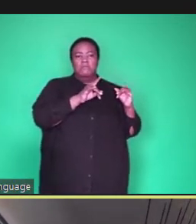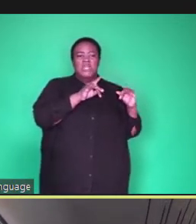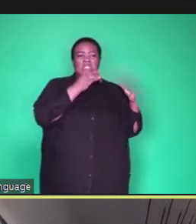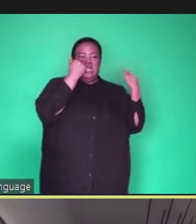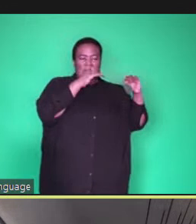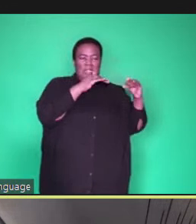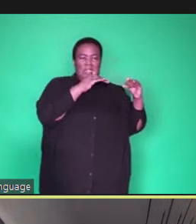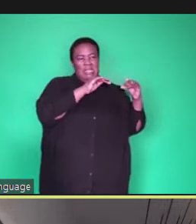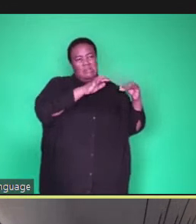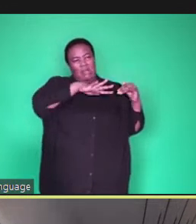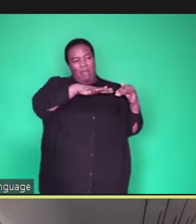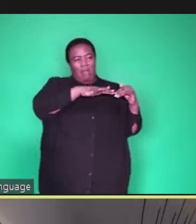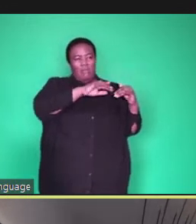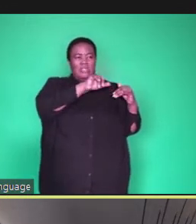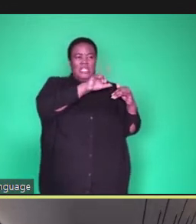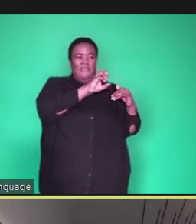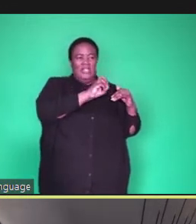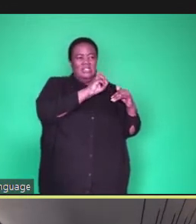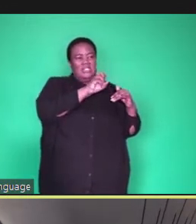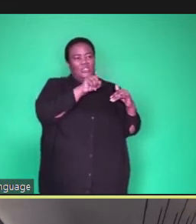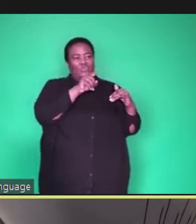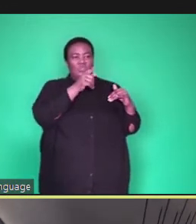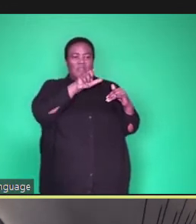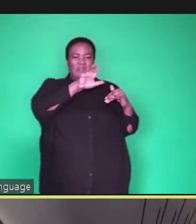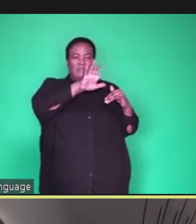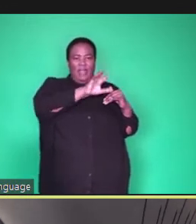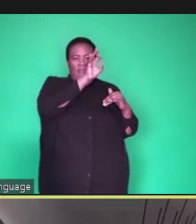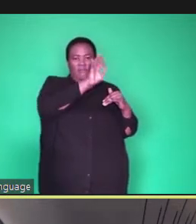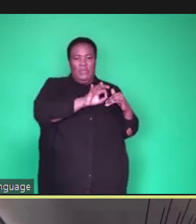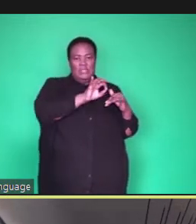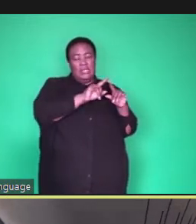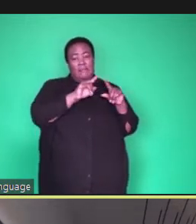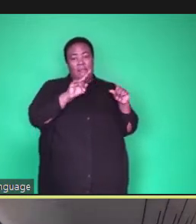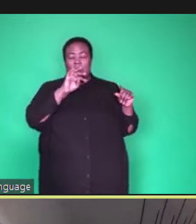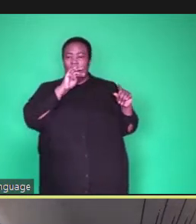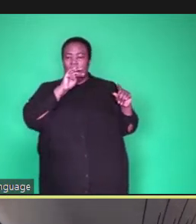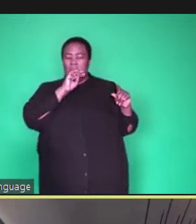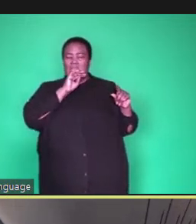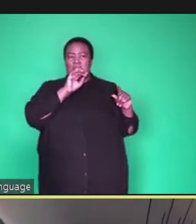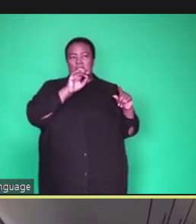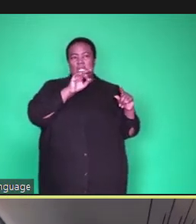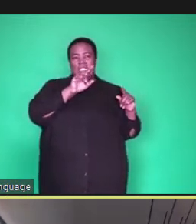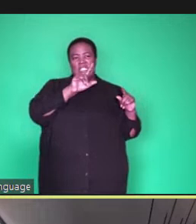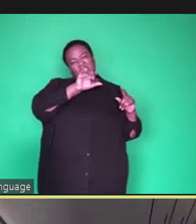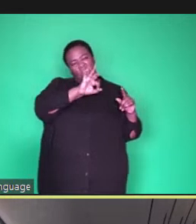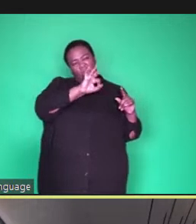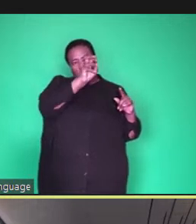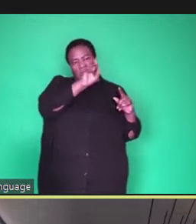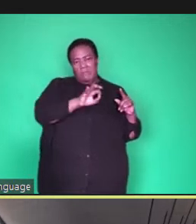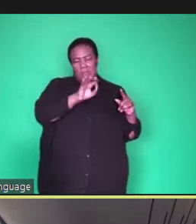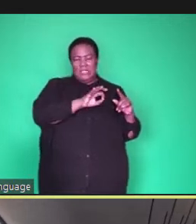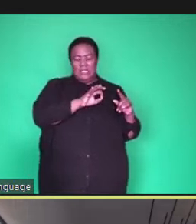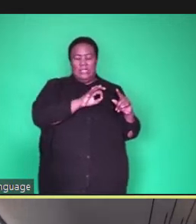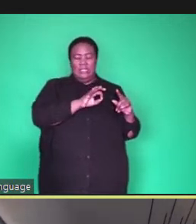70–75%, but it would mean that around 73%